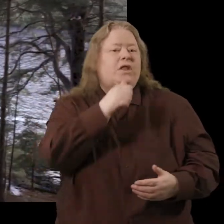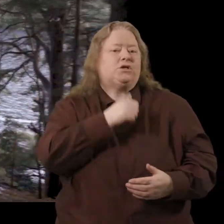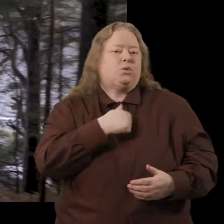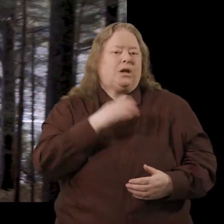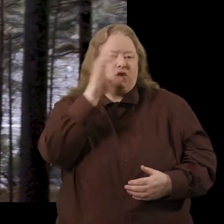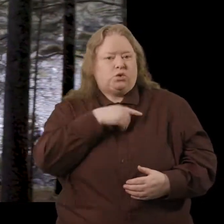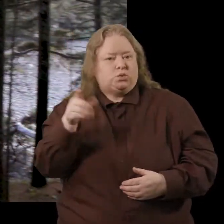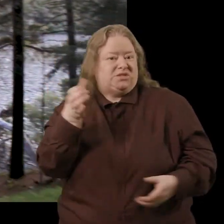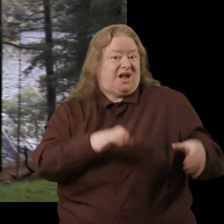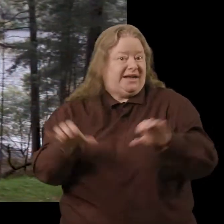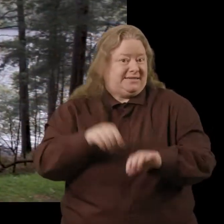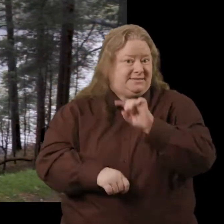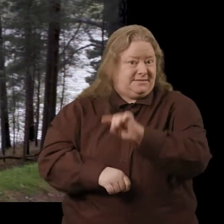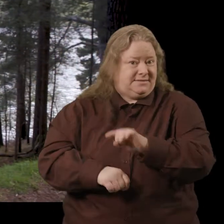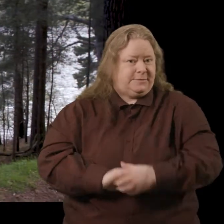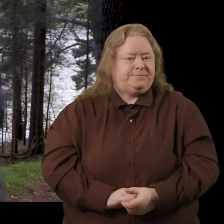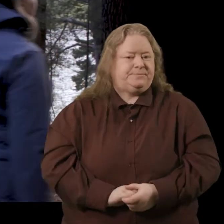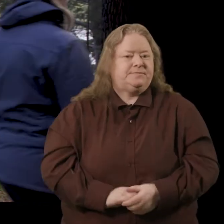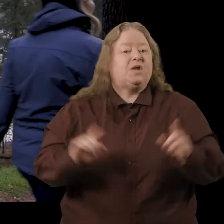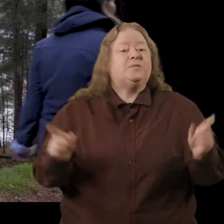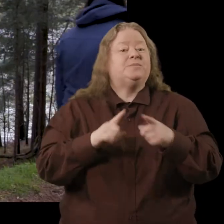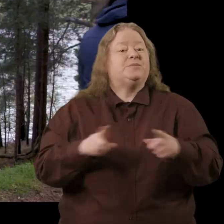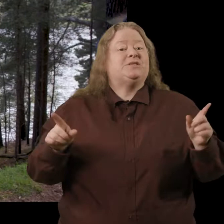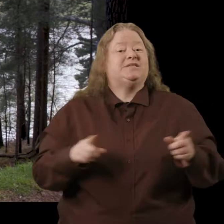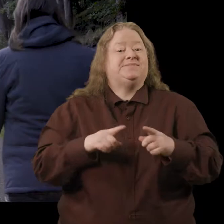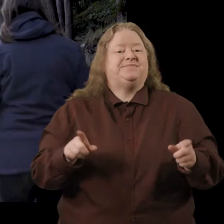we have to look to science.